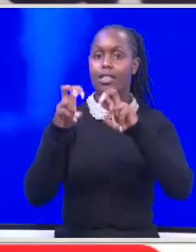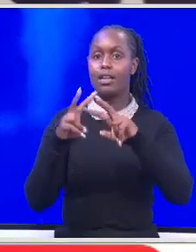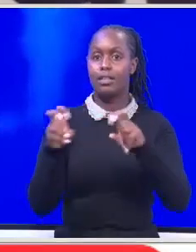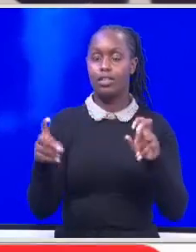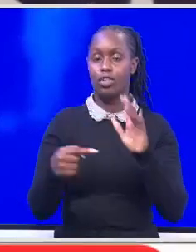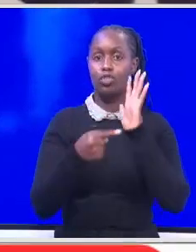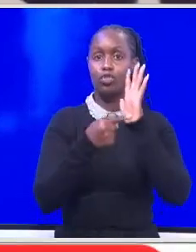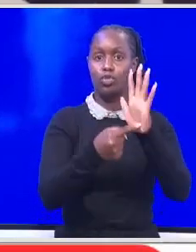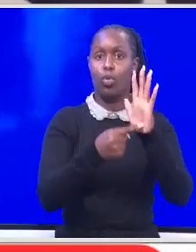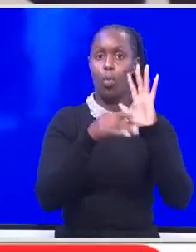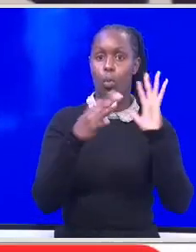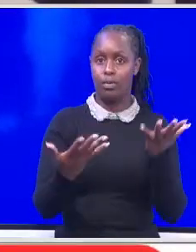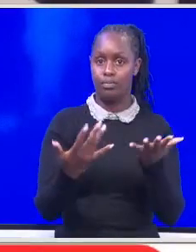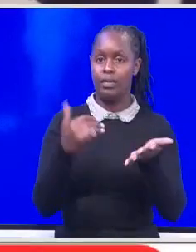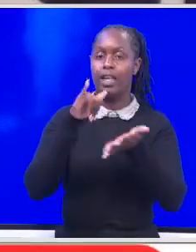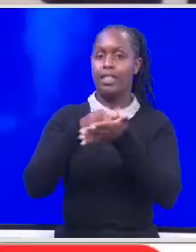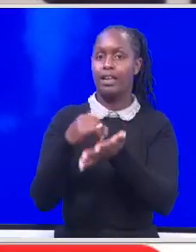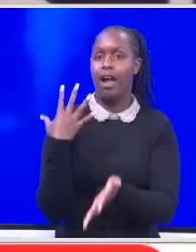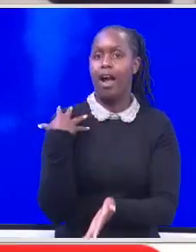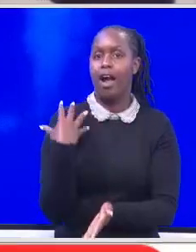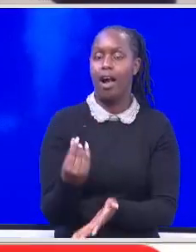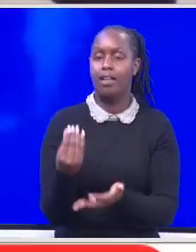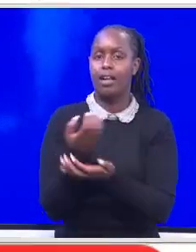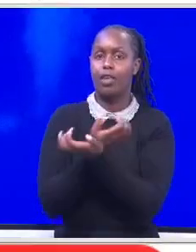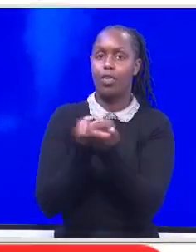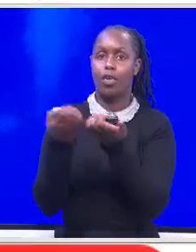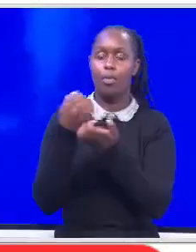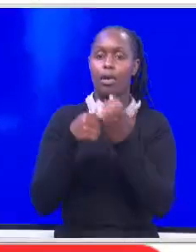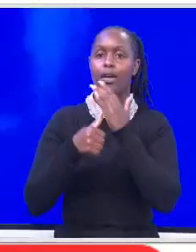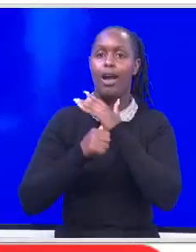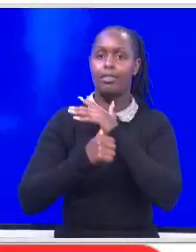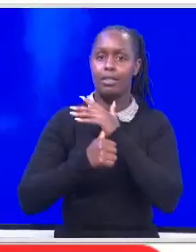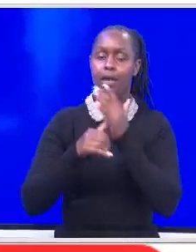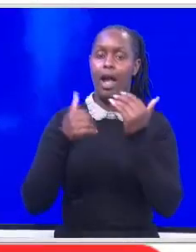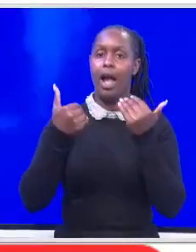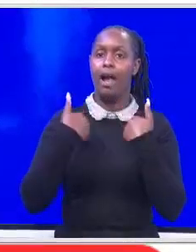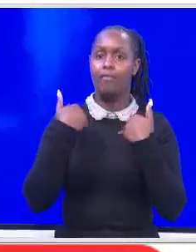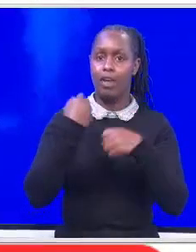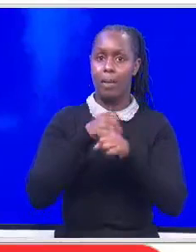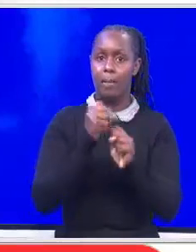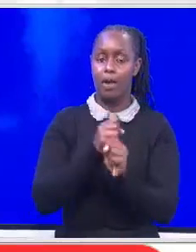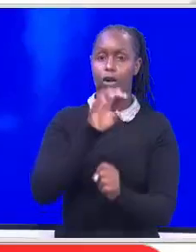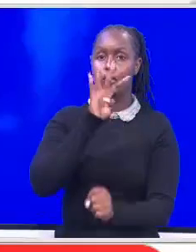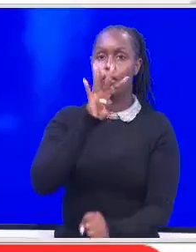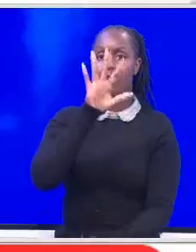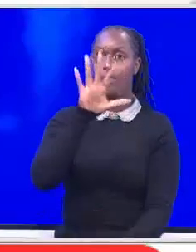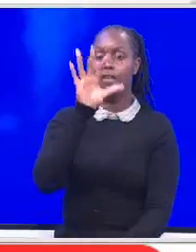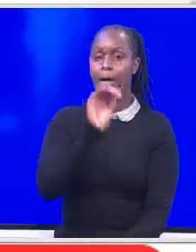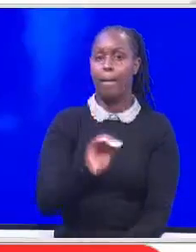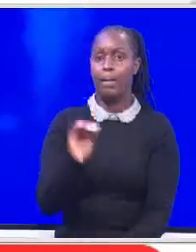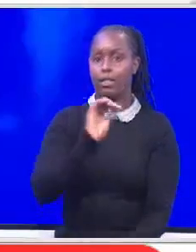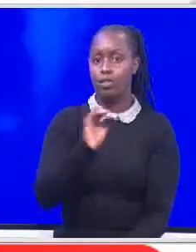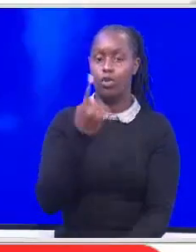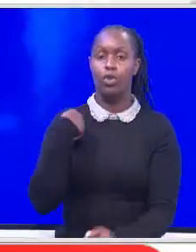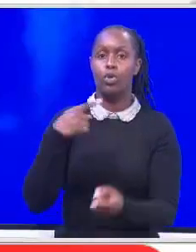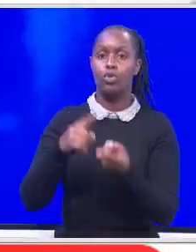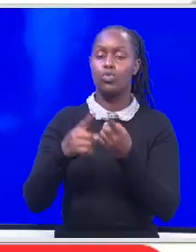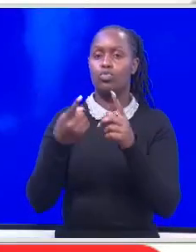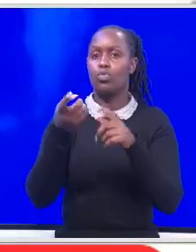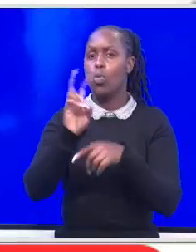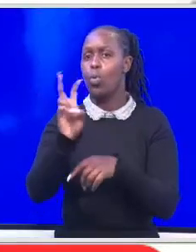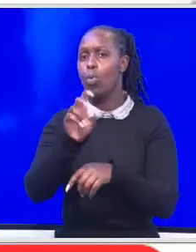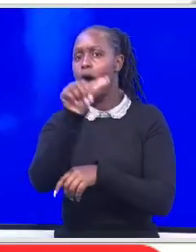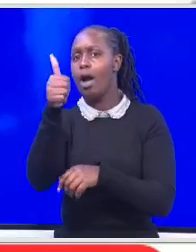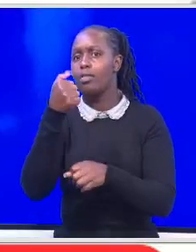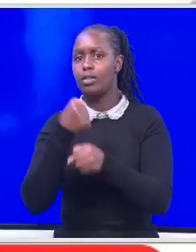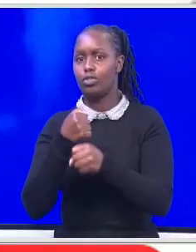that the current economic hardship has forced 45% of Kenyans to engage in side hustles to supplement their